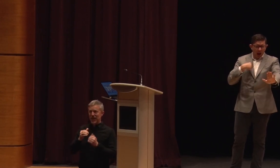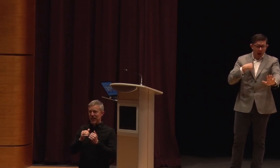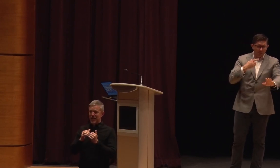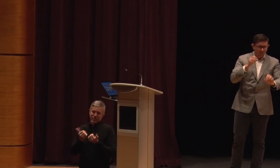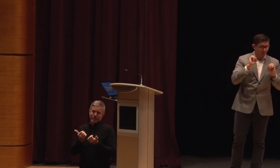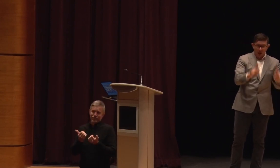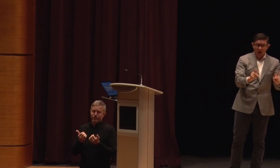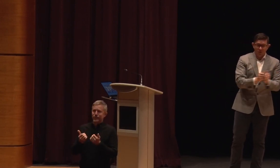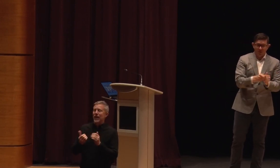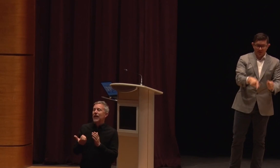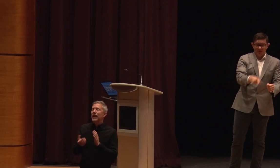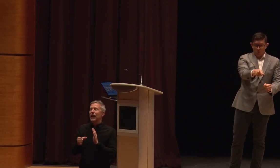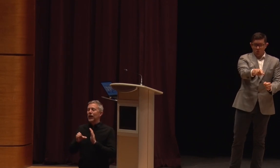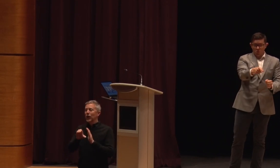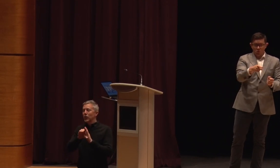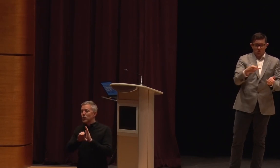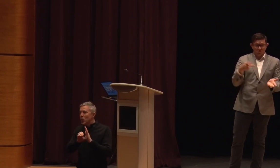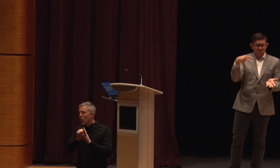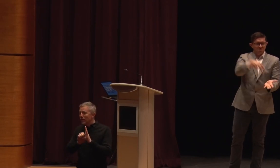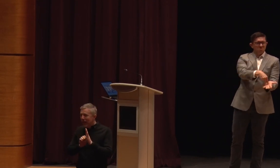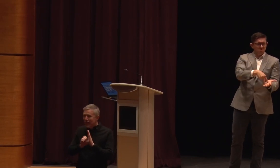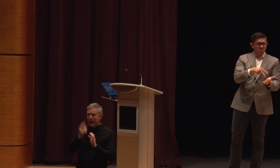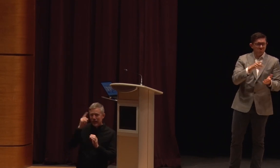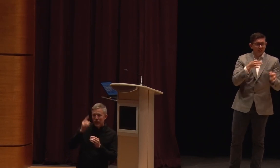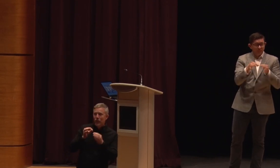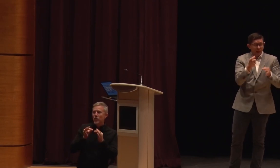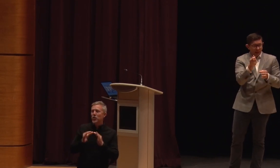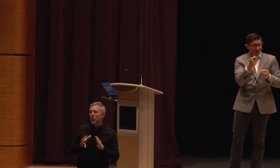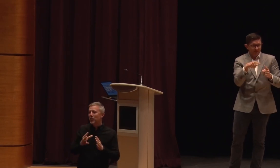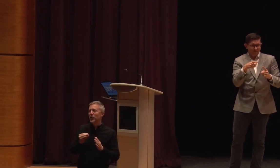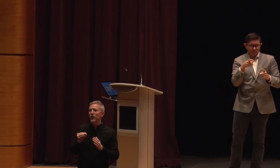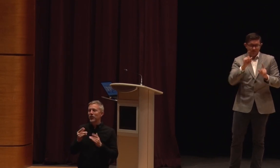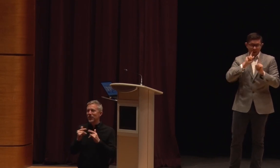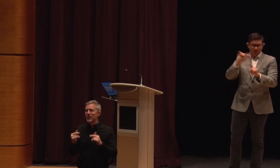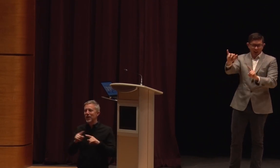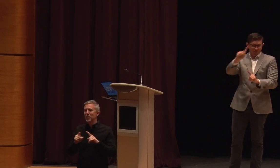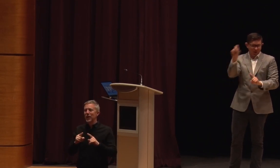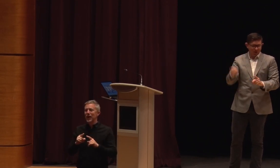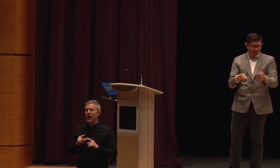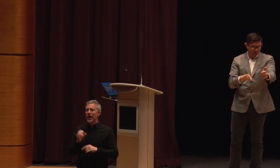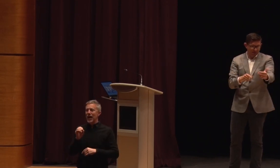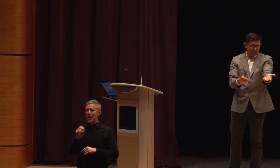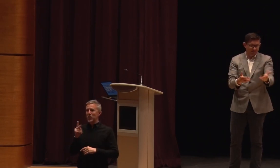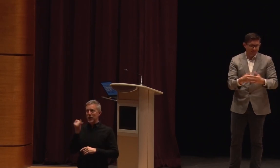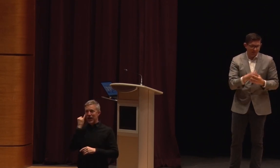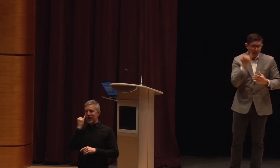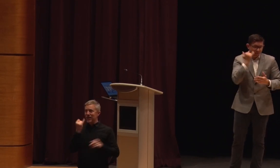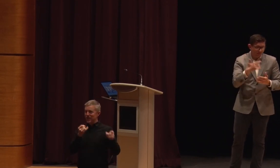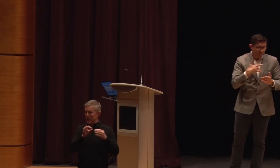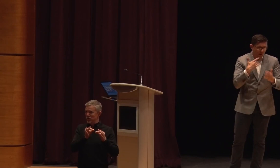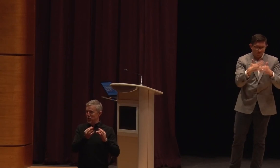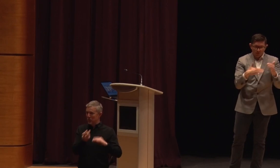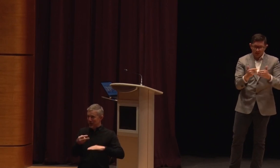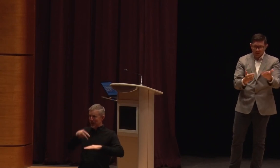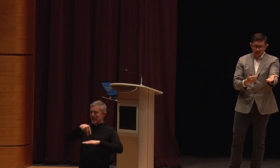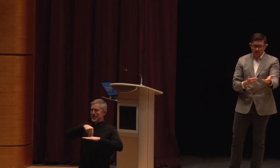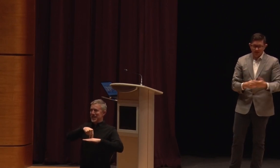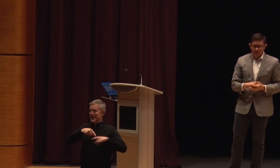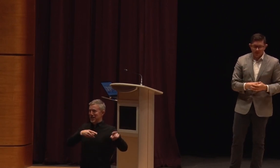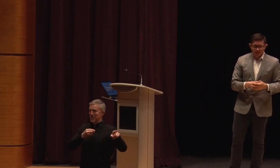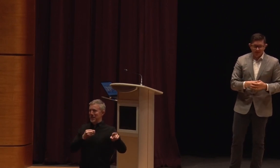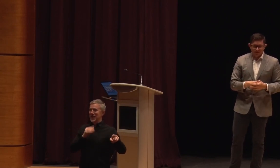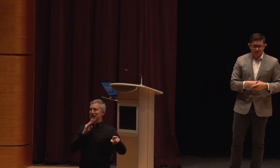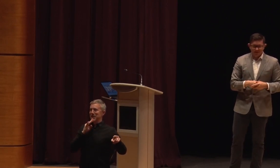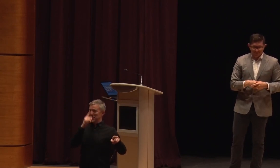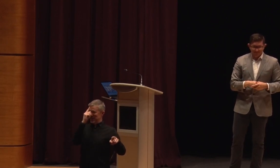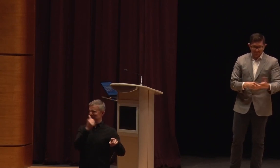ethics the interpreters can't, but I'm okay with you, Mason, standing up and explain just a little bit about that, if you feel comfortable